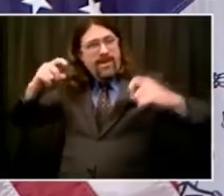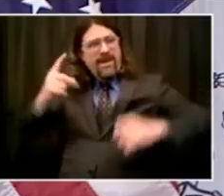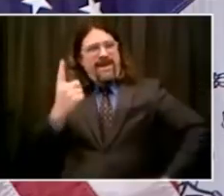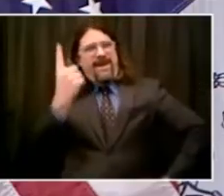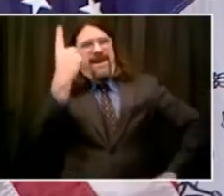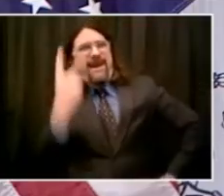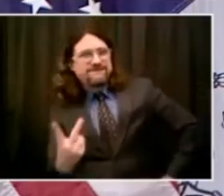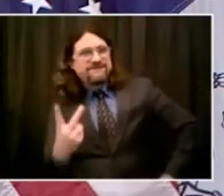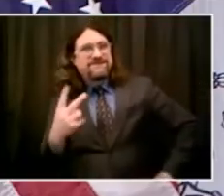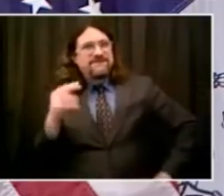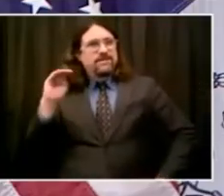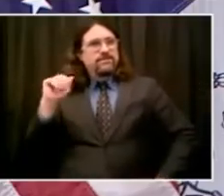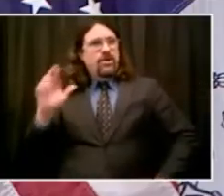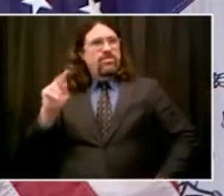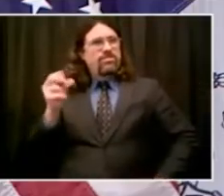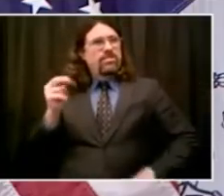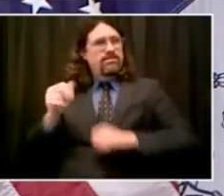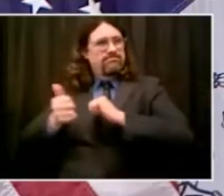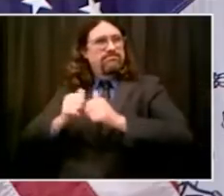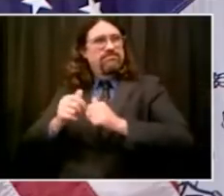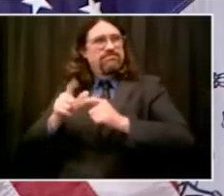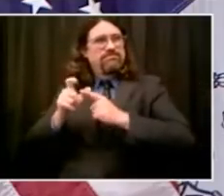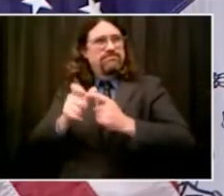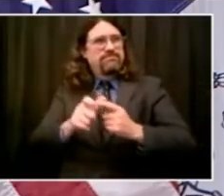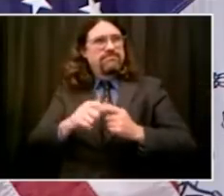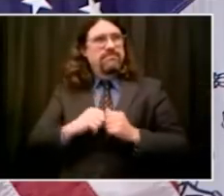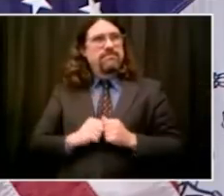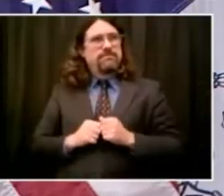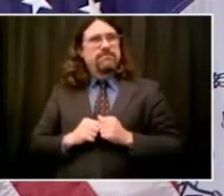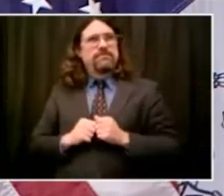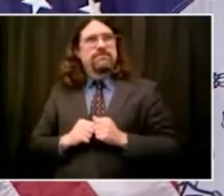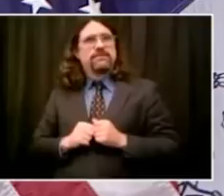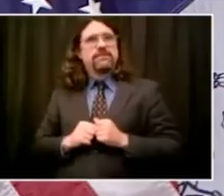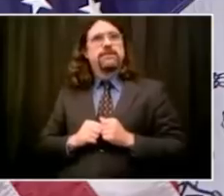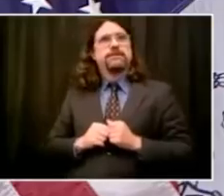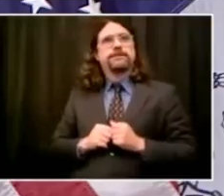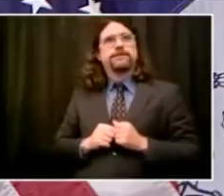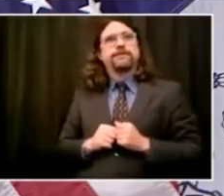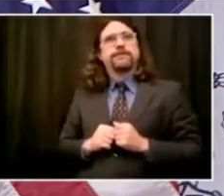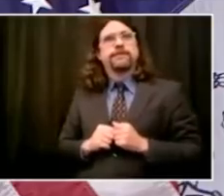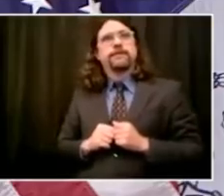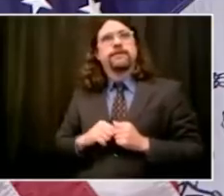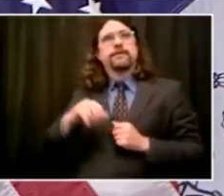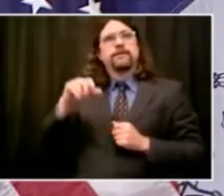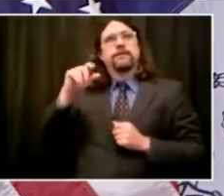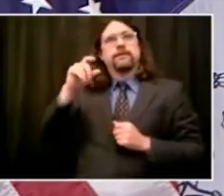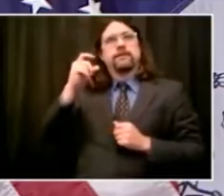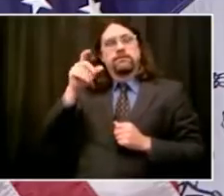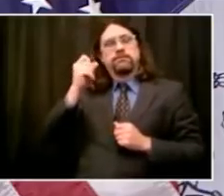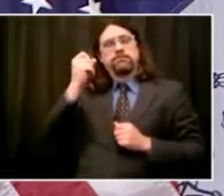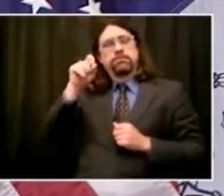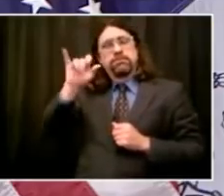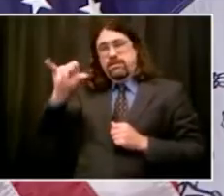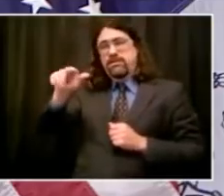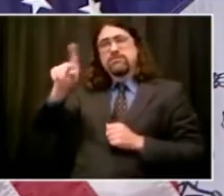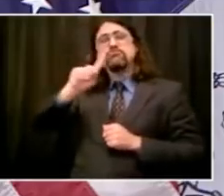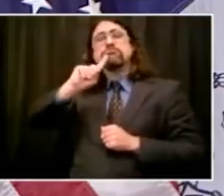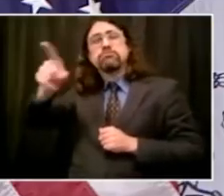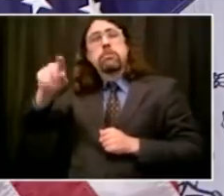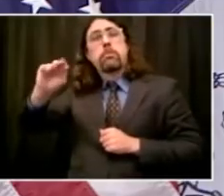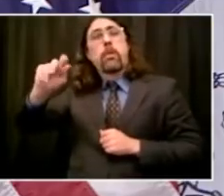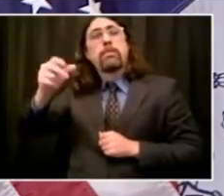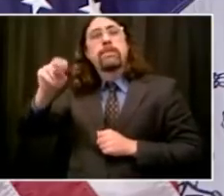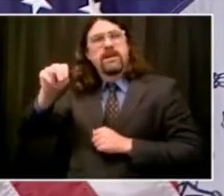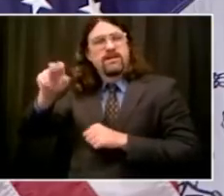we're talking to them, but it's too early to come to any conclusions. But they are right at the table with us as we